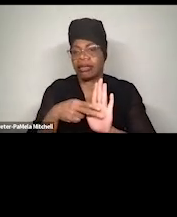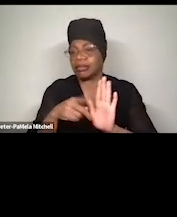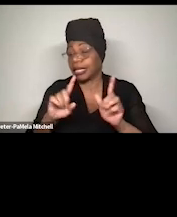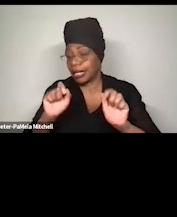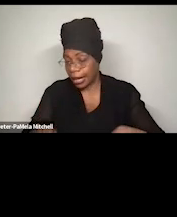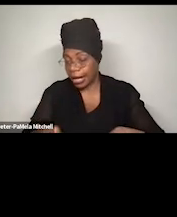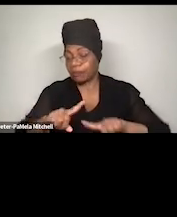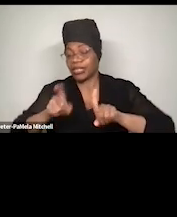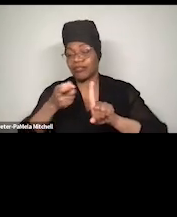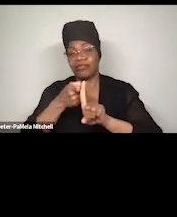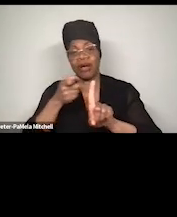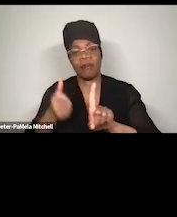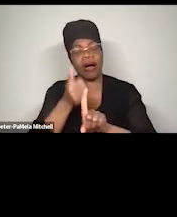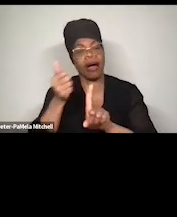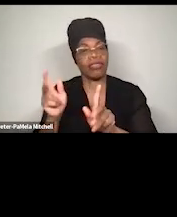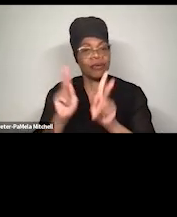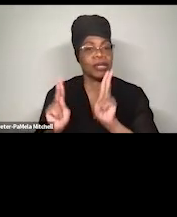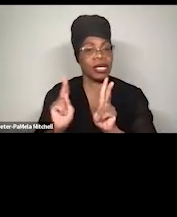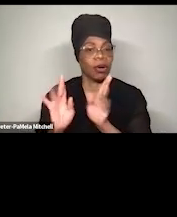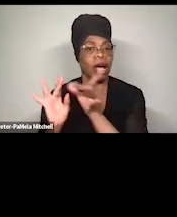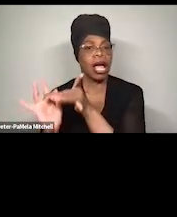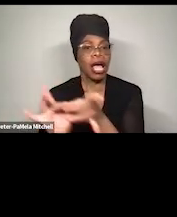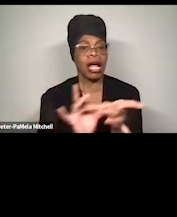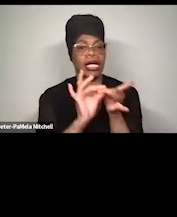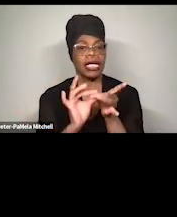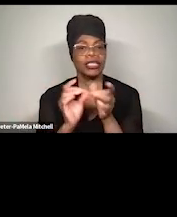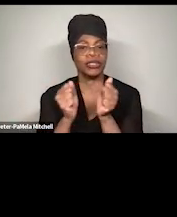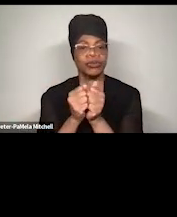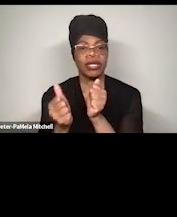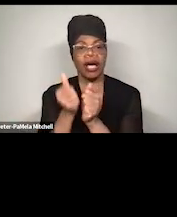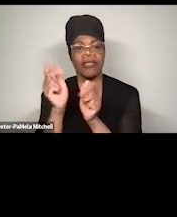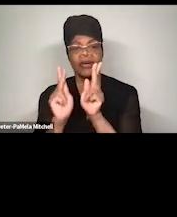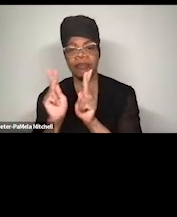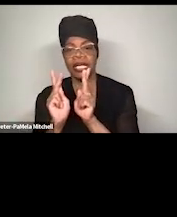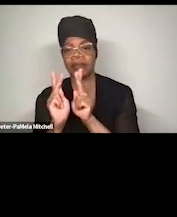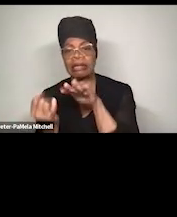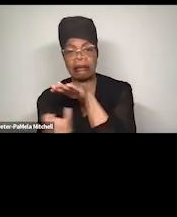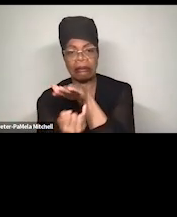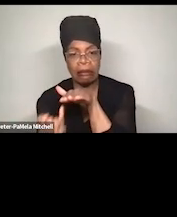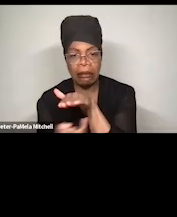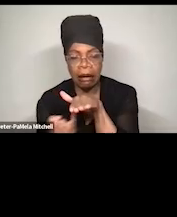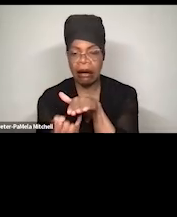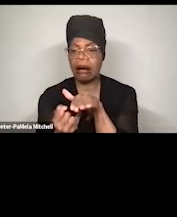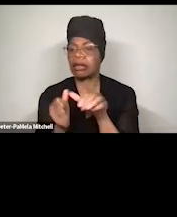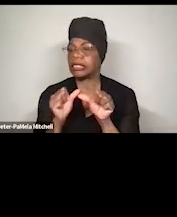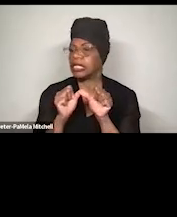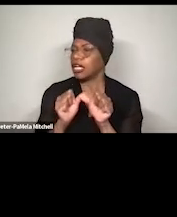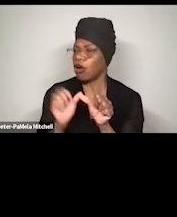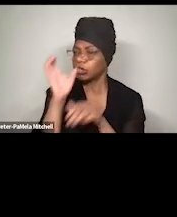beings. Relations with others, isolation again, distrust, repeated search for a